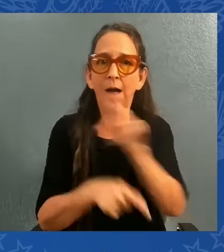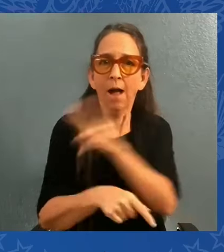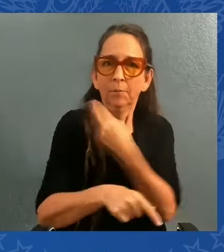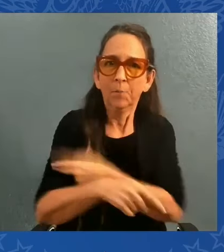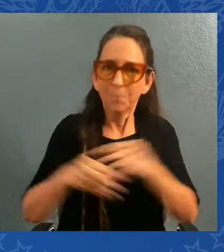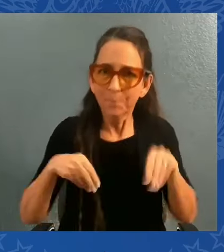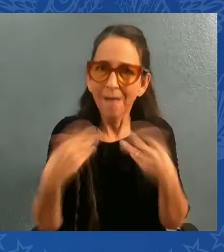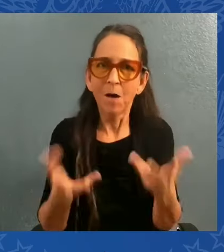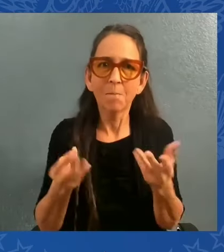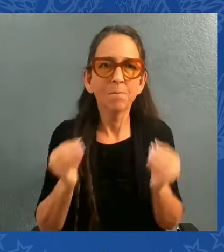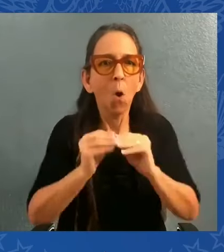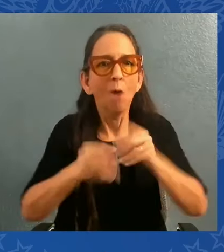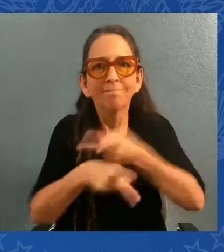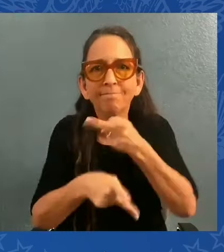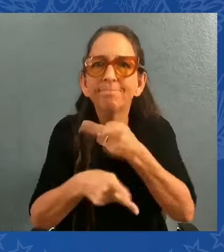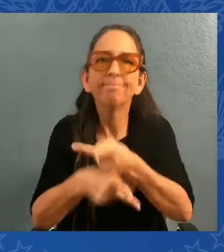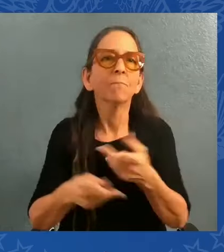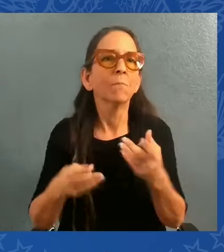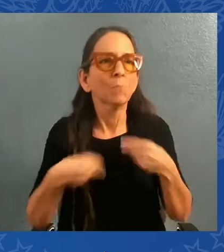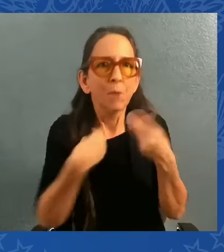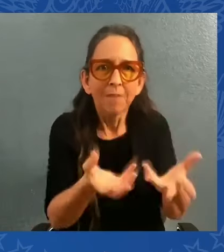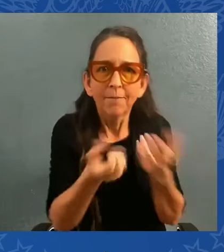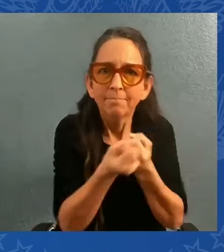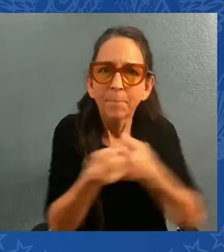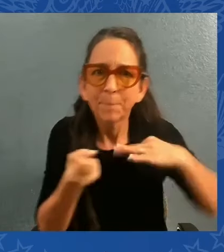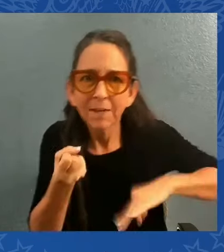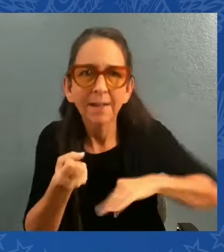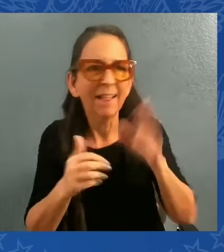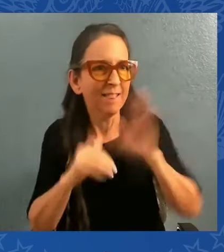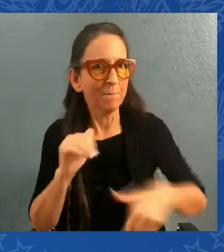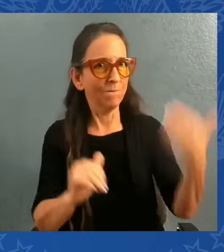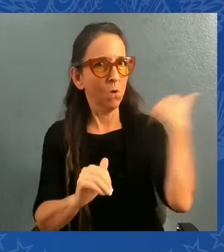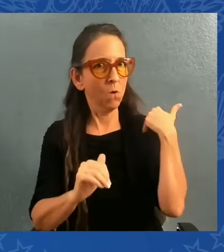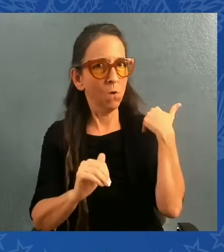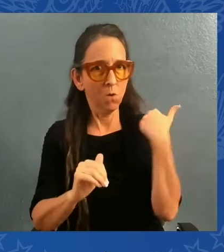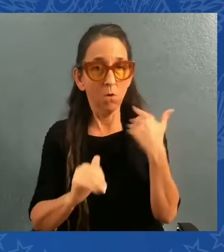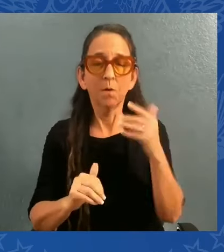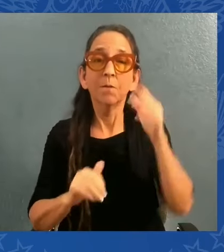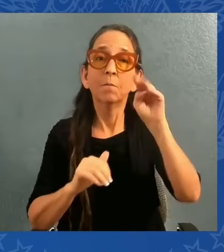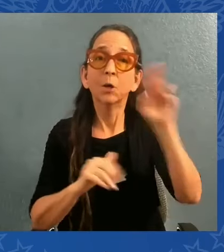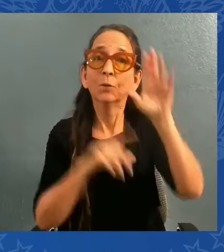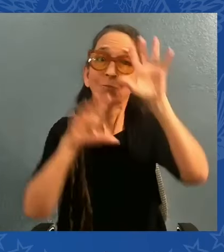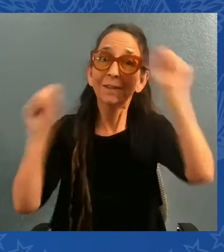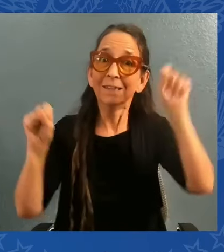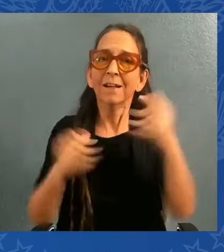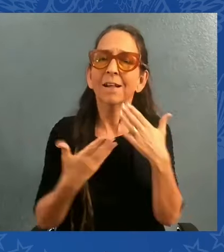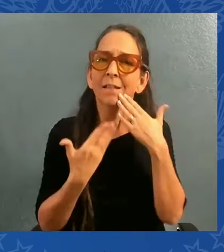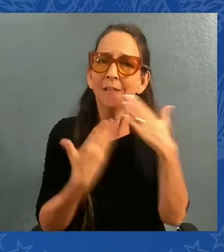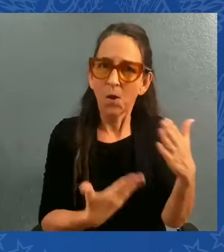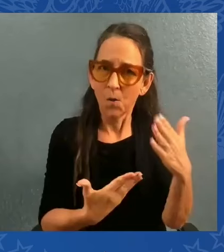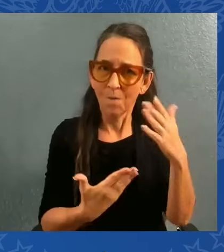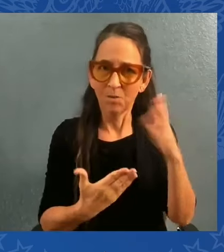than ever before. Mr. President, thank you for your no-nonsense, frequently